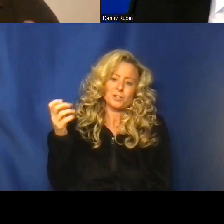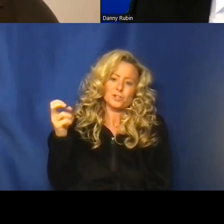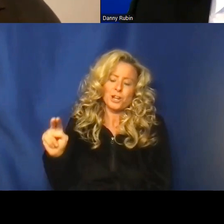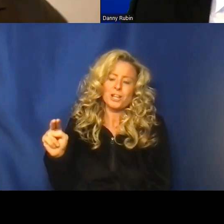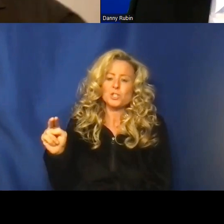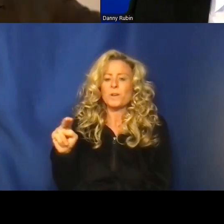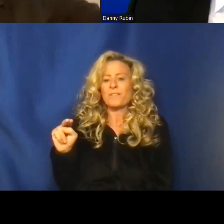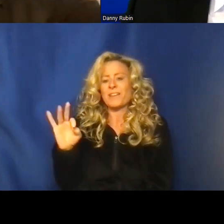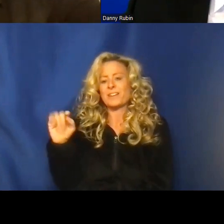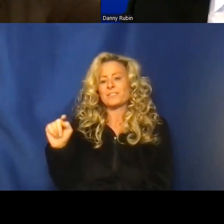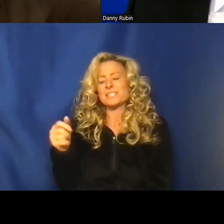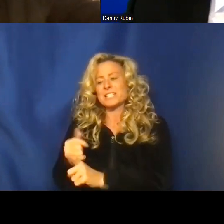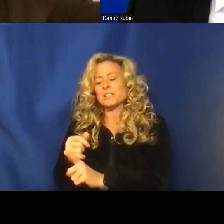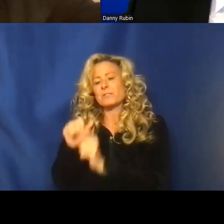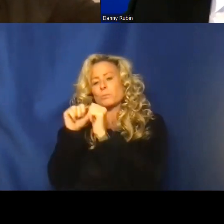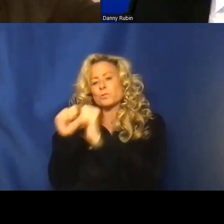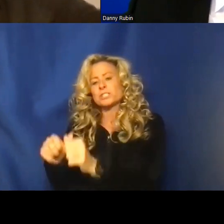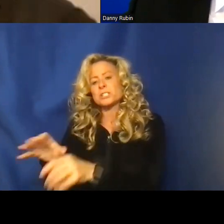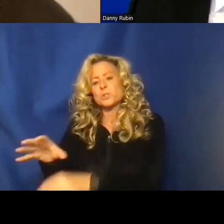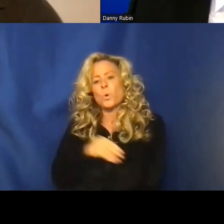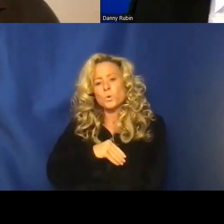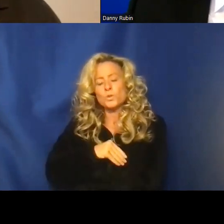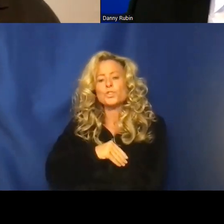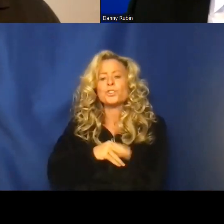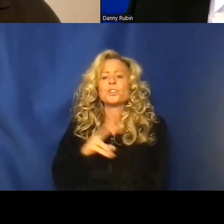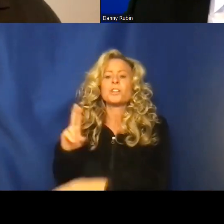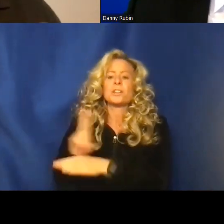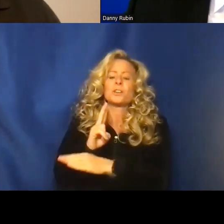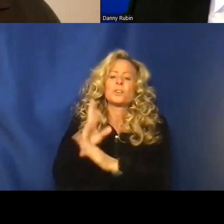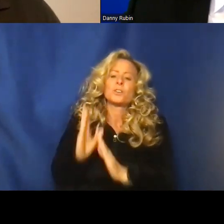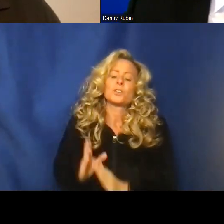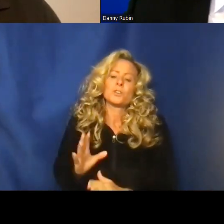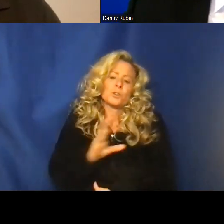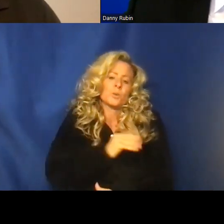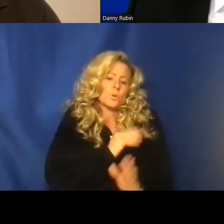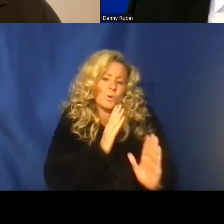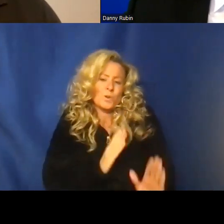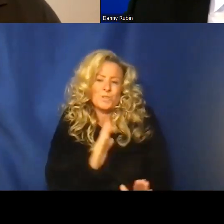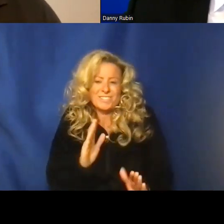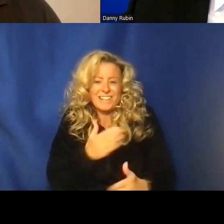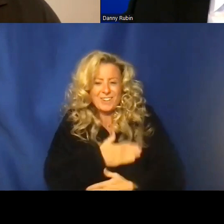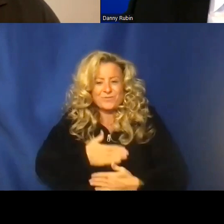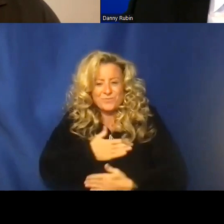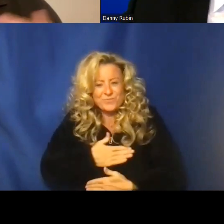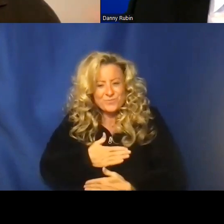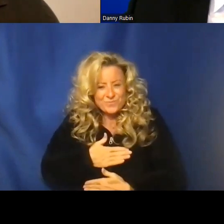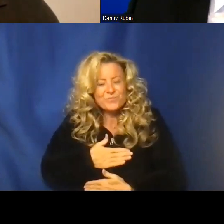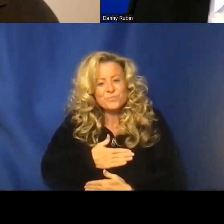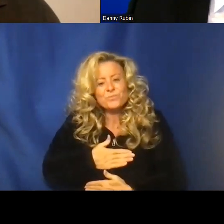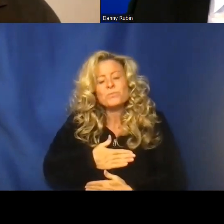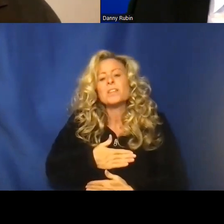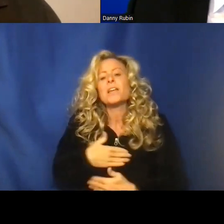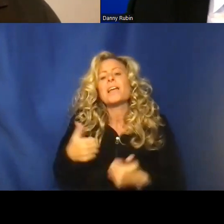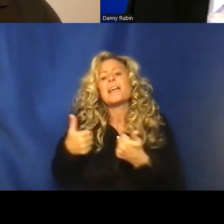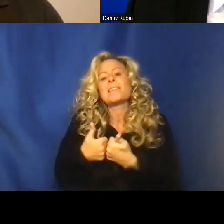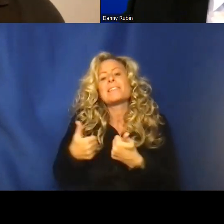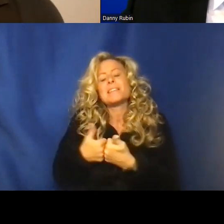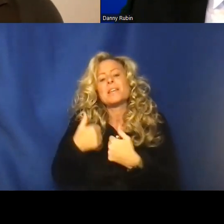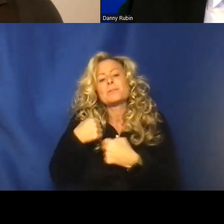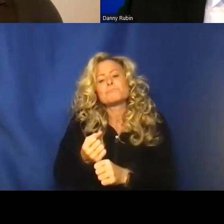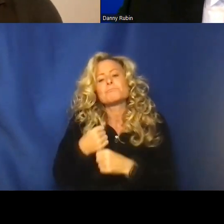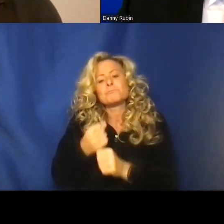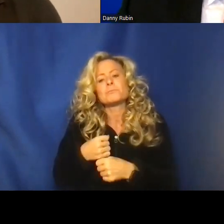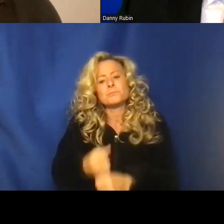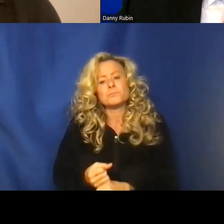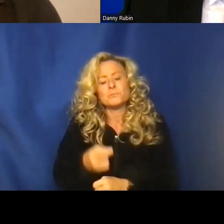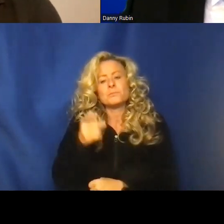and there's that persistent ownership that users and owners get to enjoy, as well as the games that we're creating